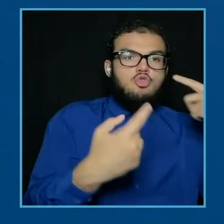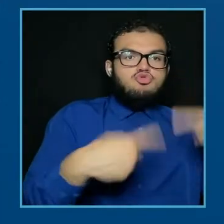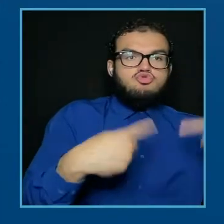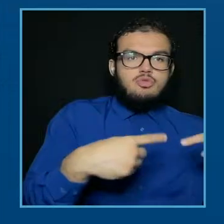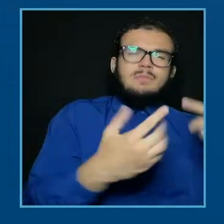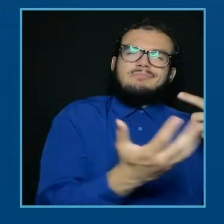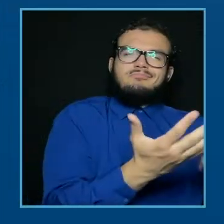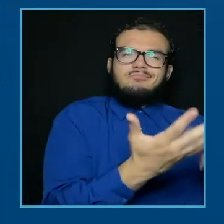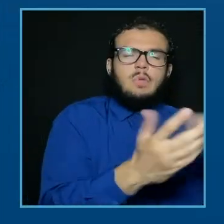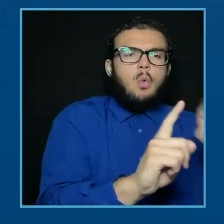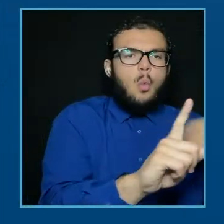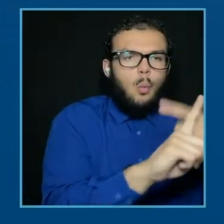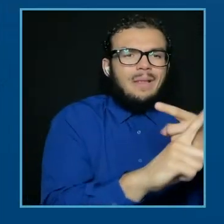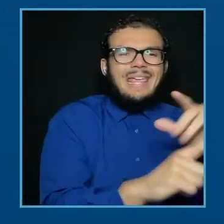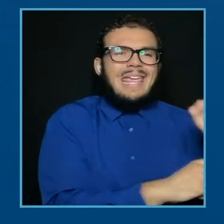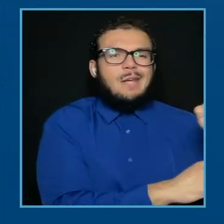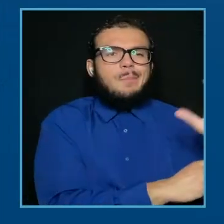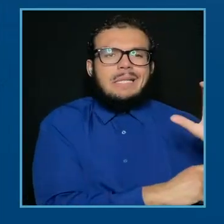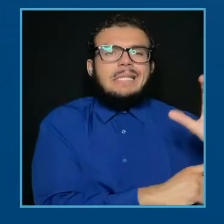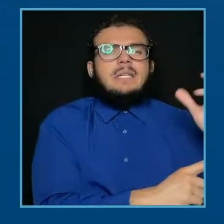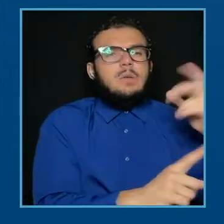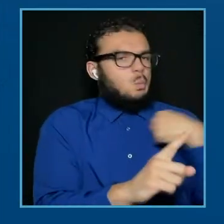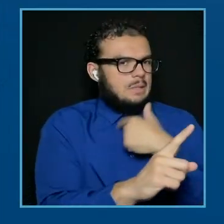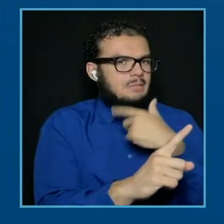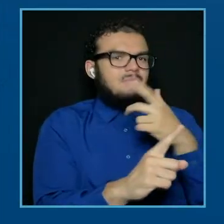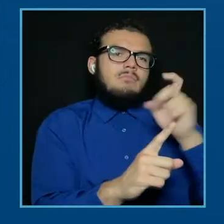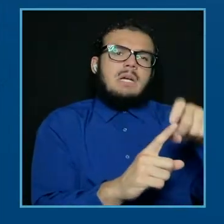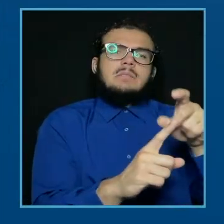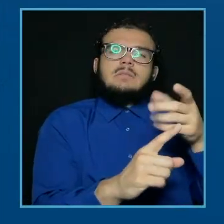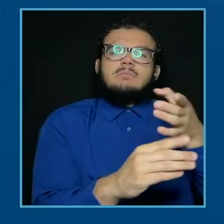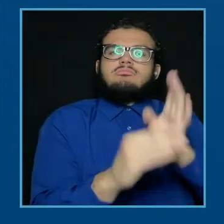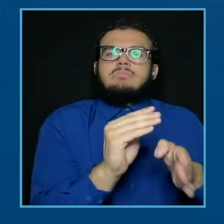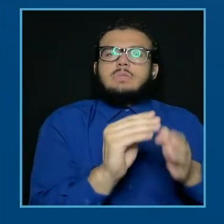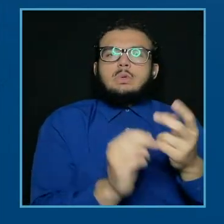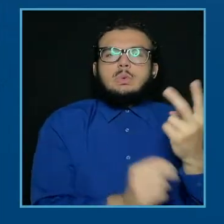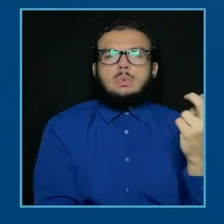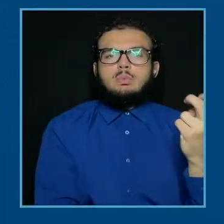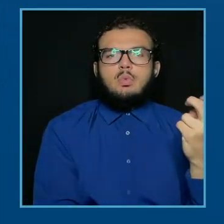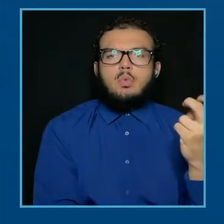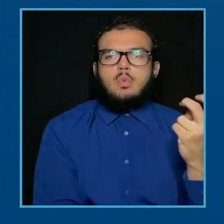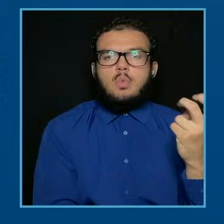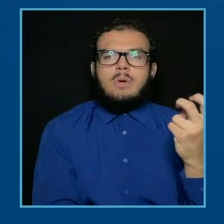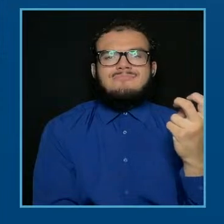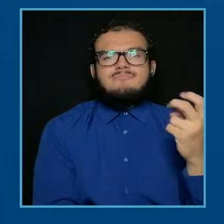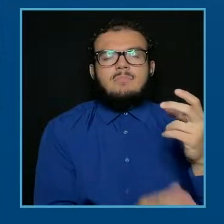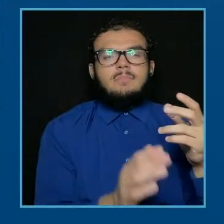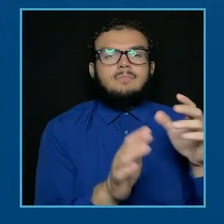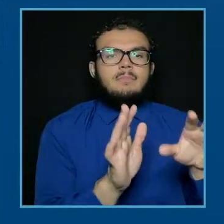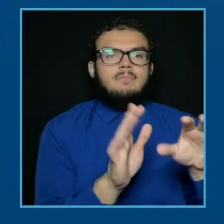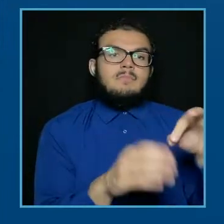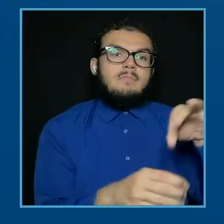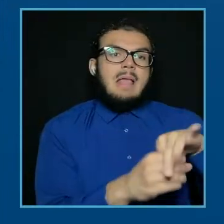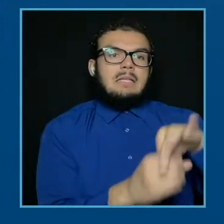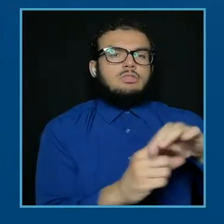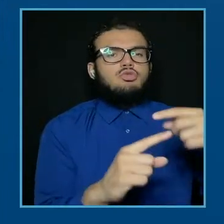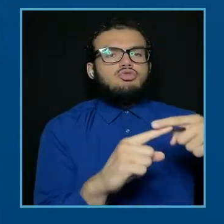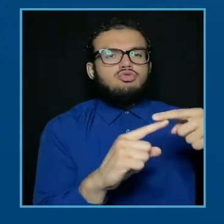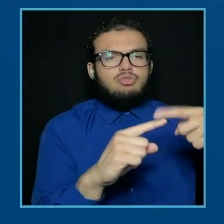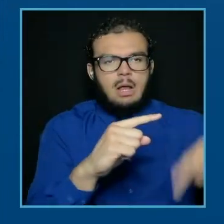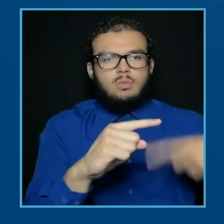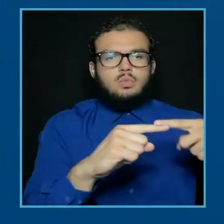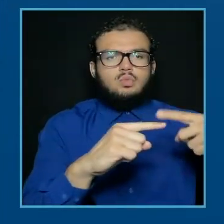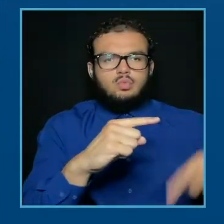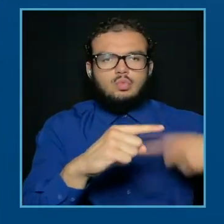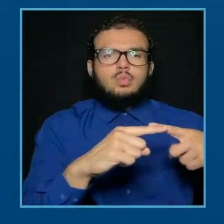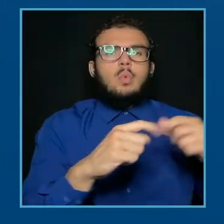merely incomplete and we simply come up with 2 more ballots or rounds of balloting with the